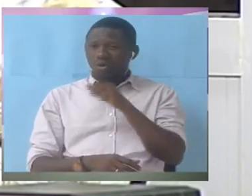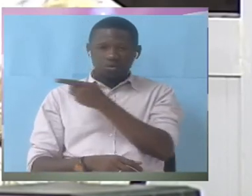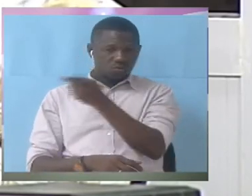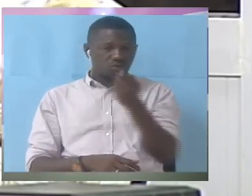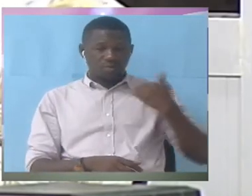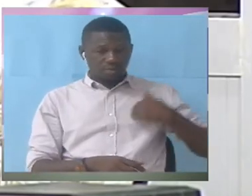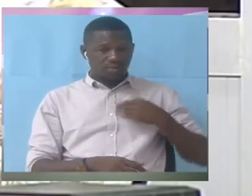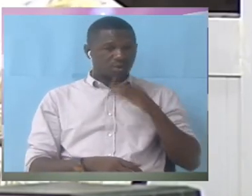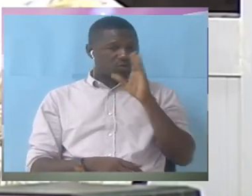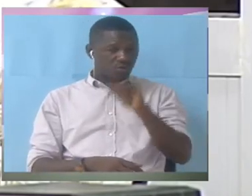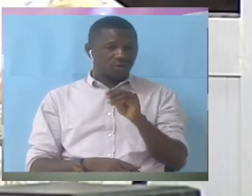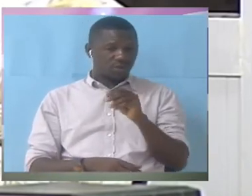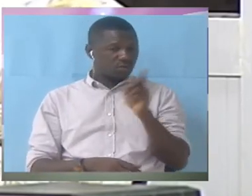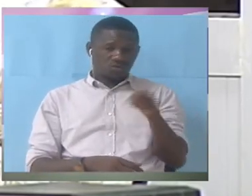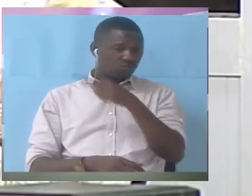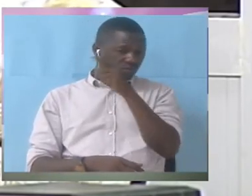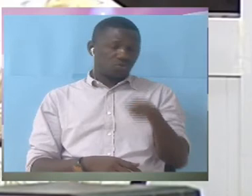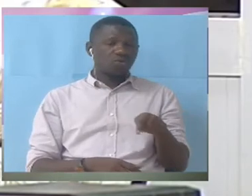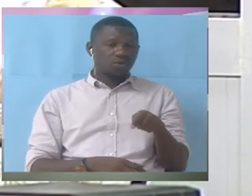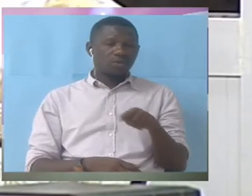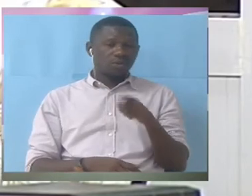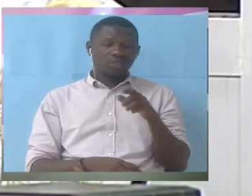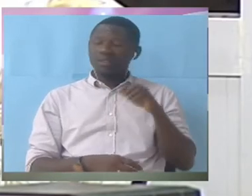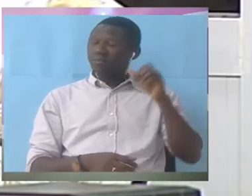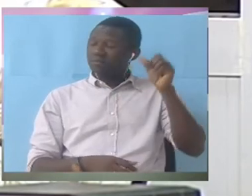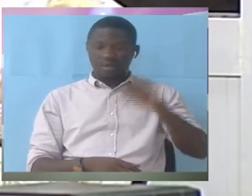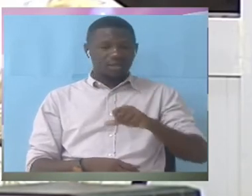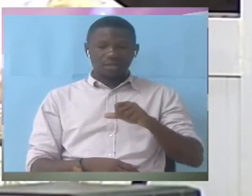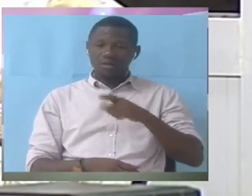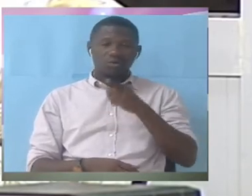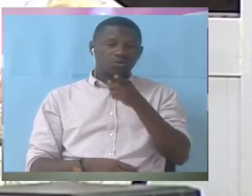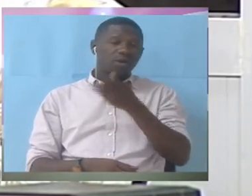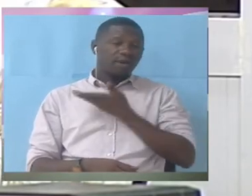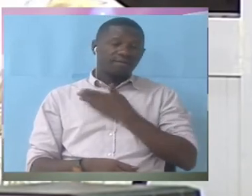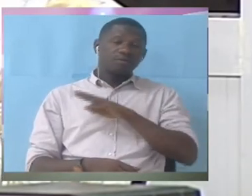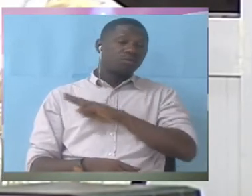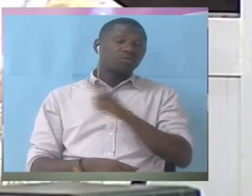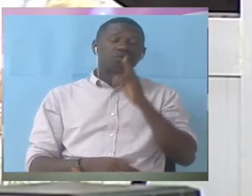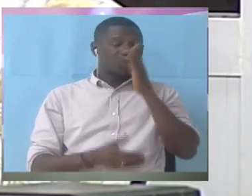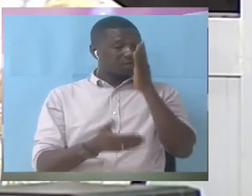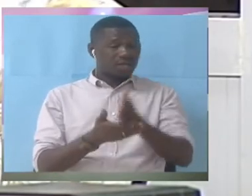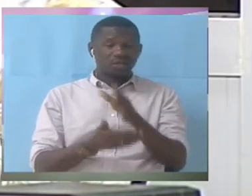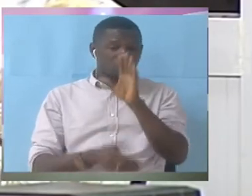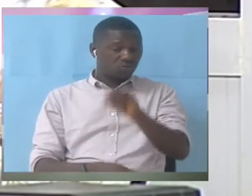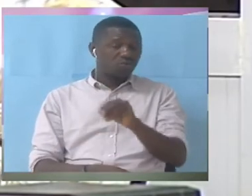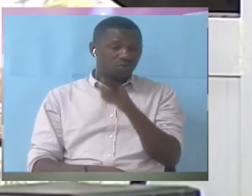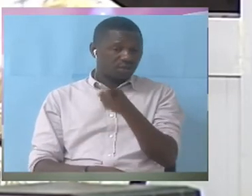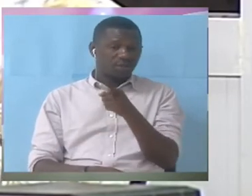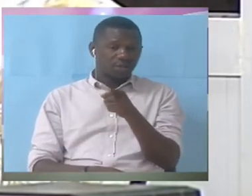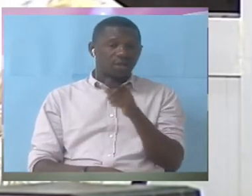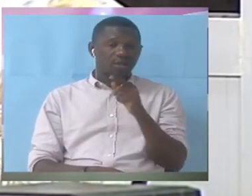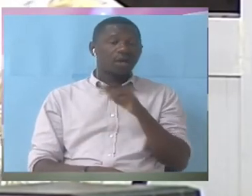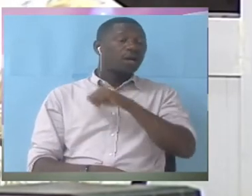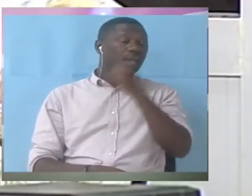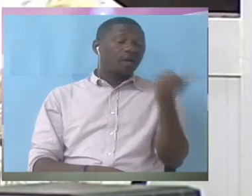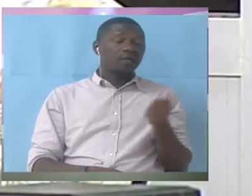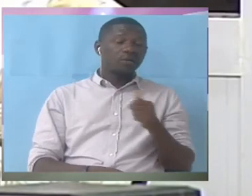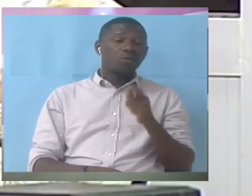This is illegal. And you have no right to do it. And one day the world will hear the